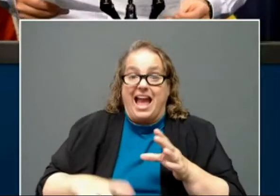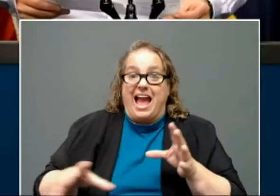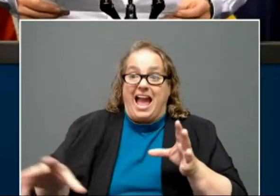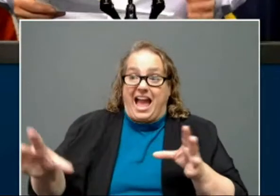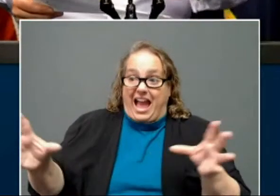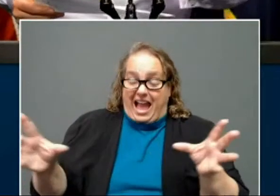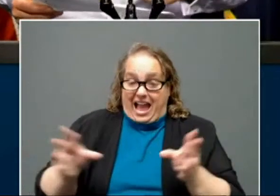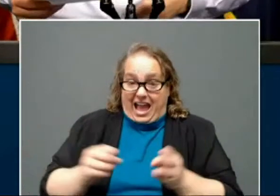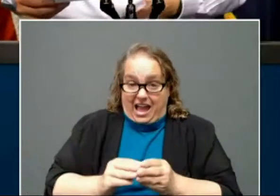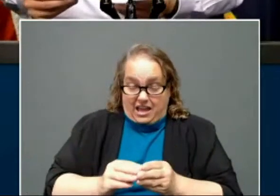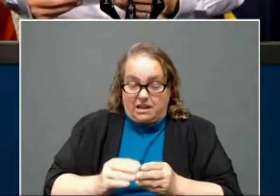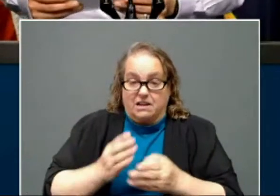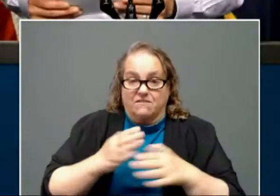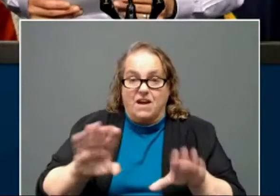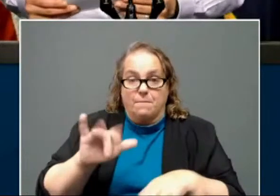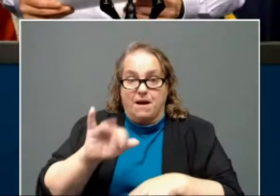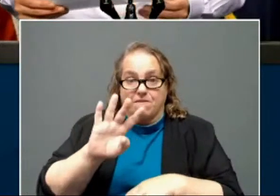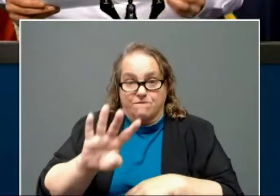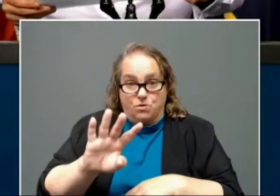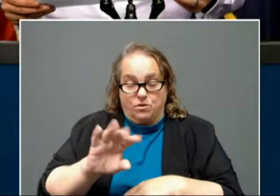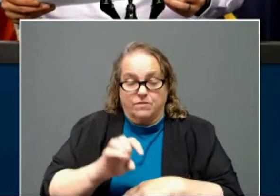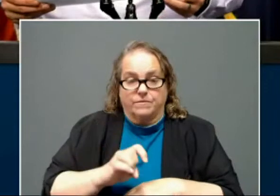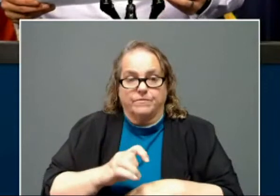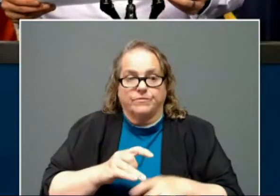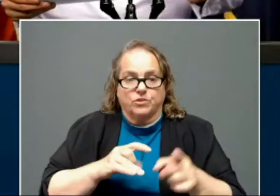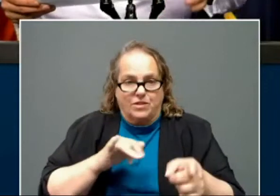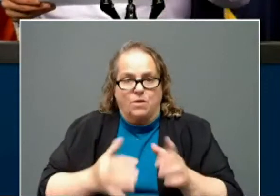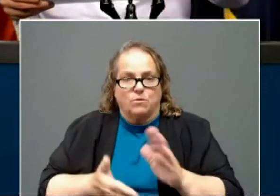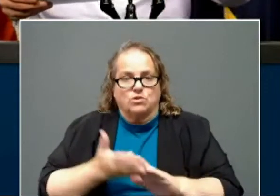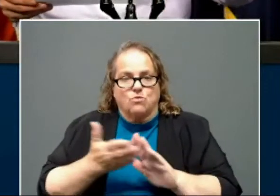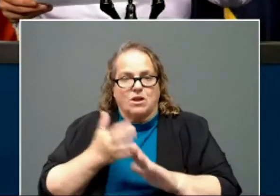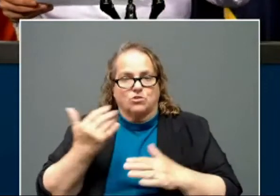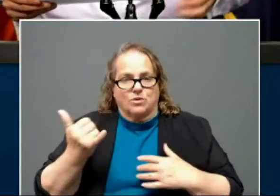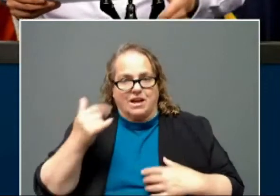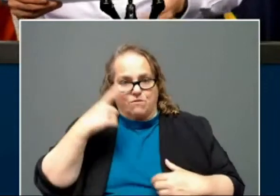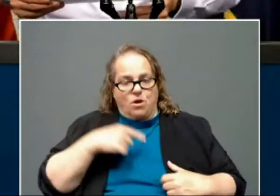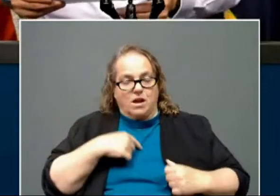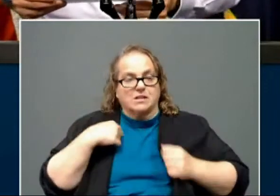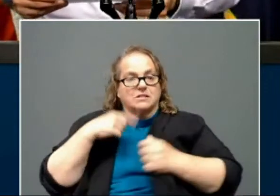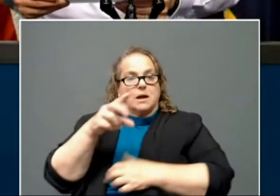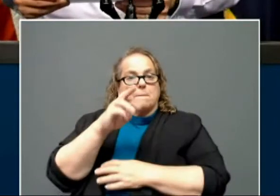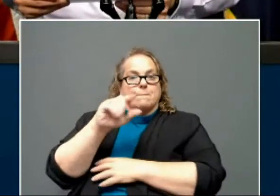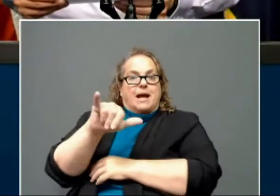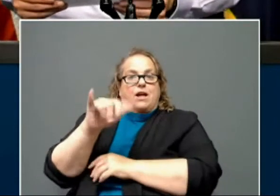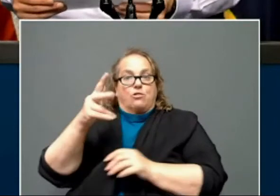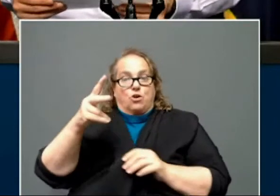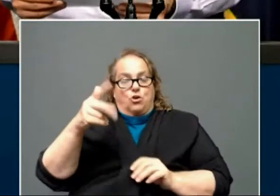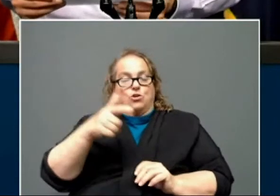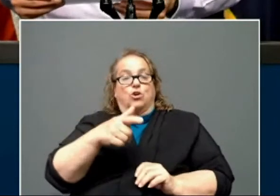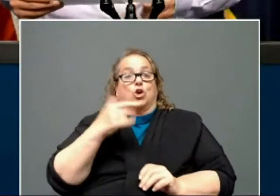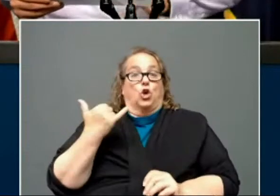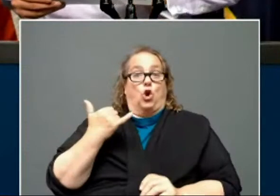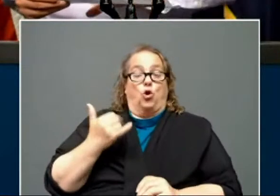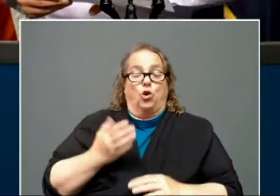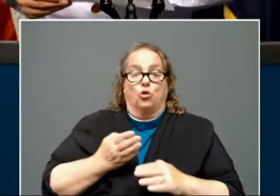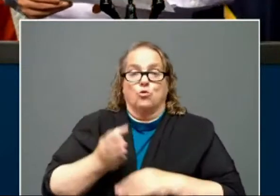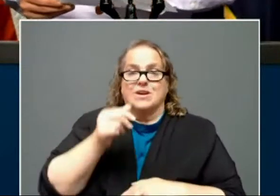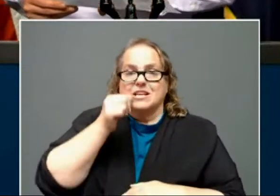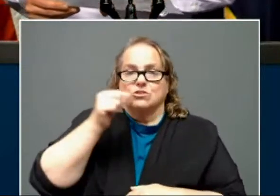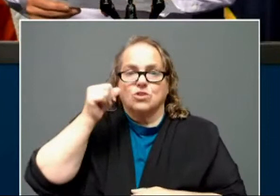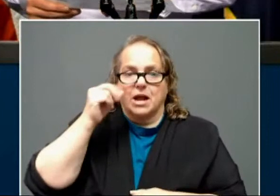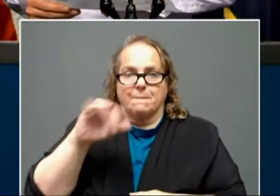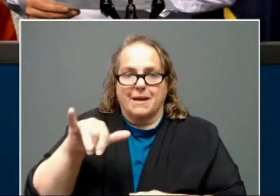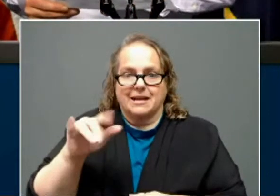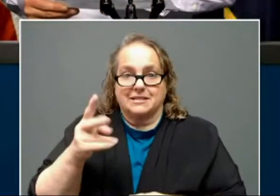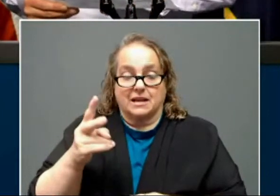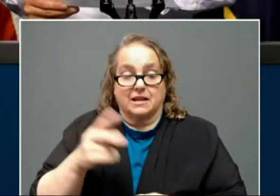score. This was run today for us, so this is through May 3rd, which means the data is probably current through yesterday, May 2nd. Kentucky scores